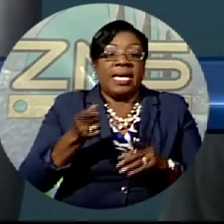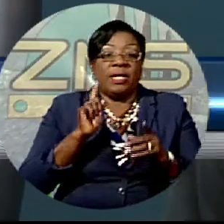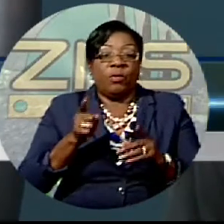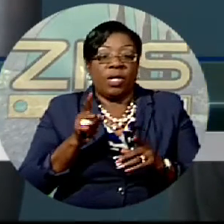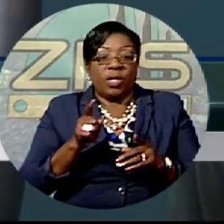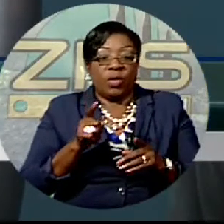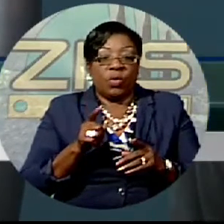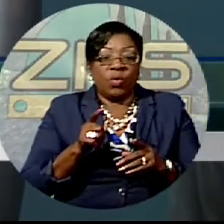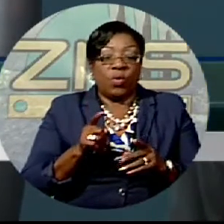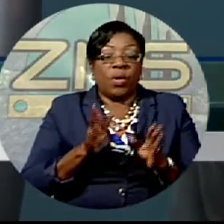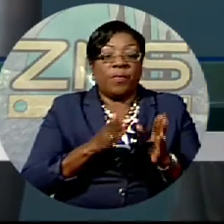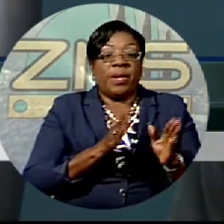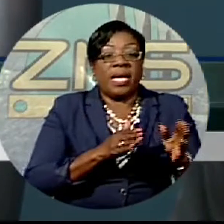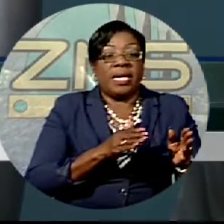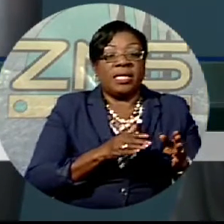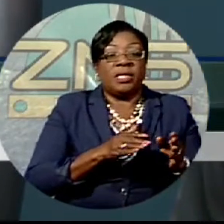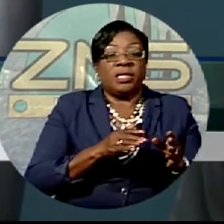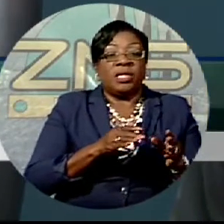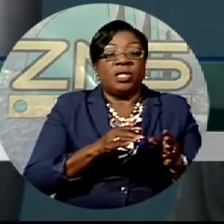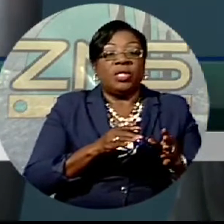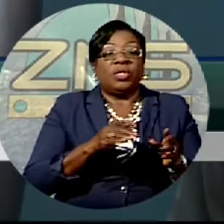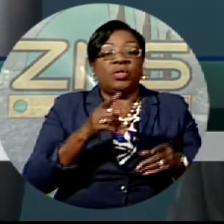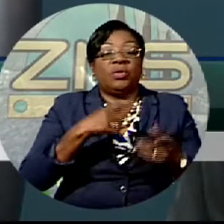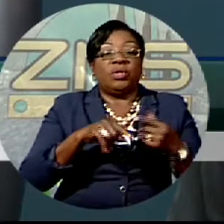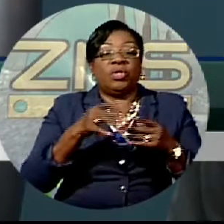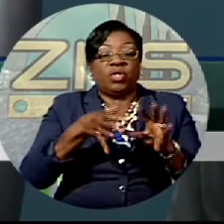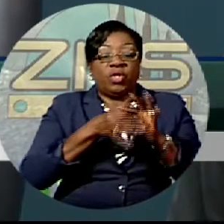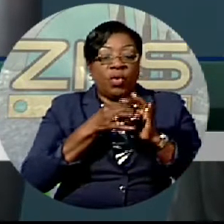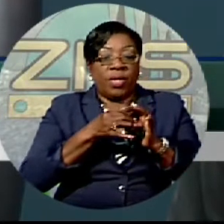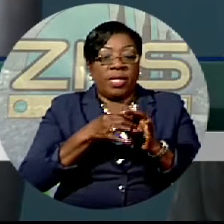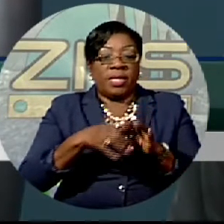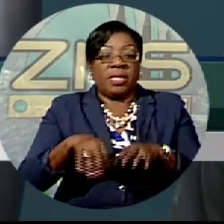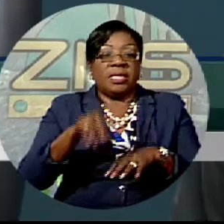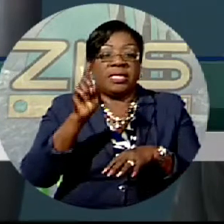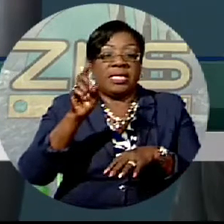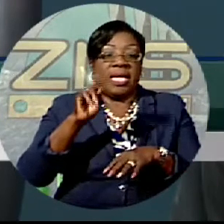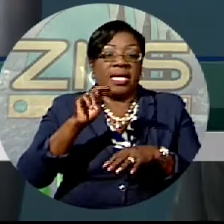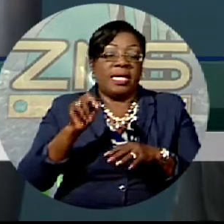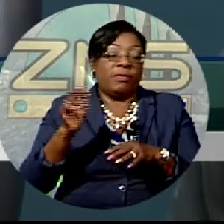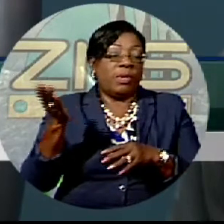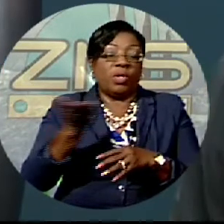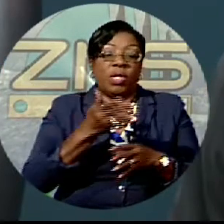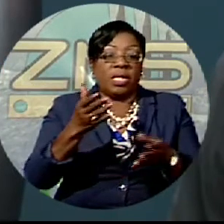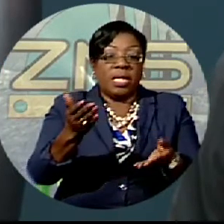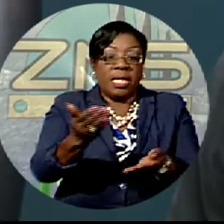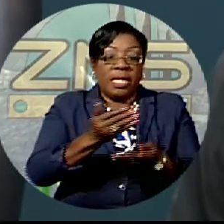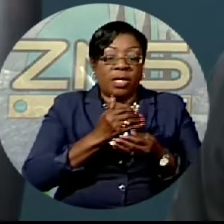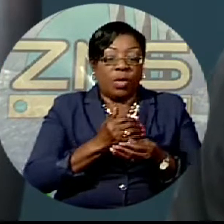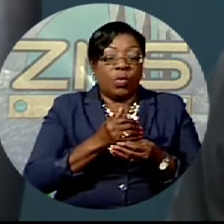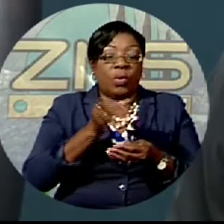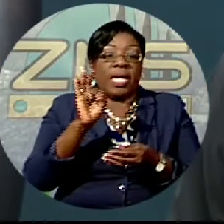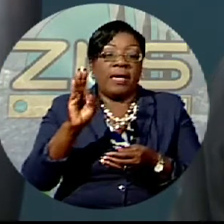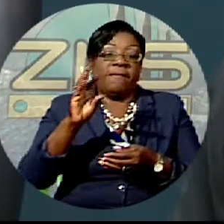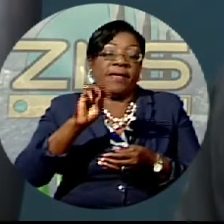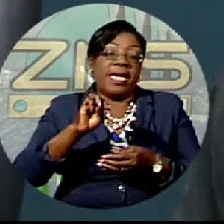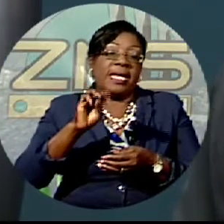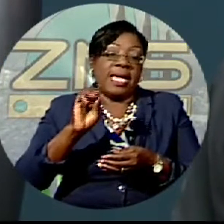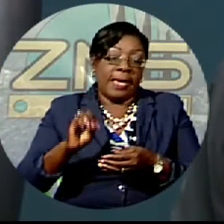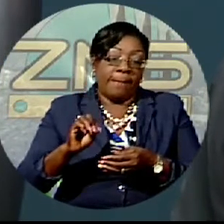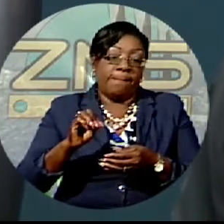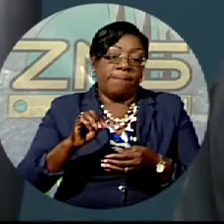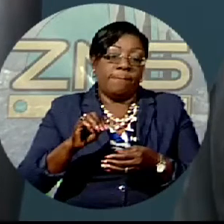have no intention of absorbing FNM candidates. None. We